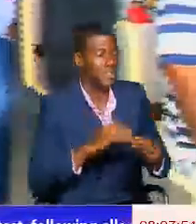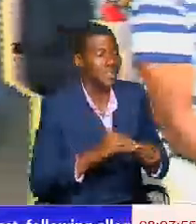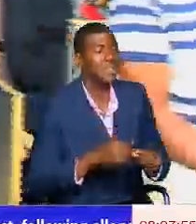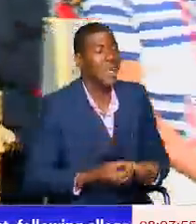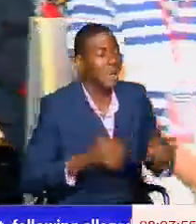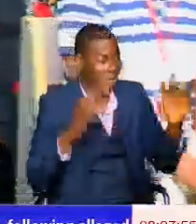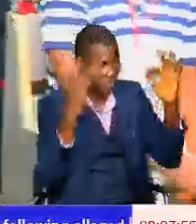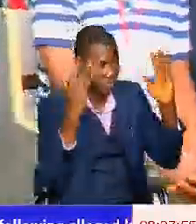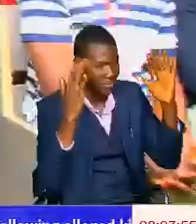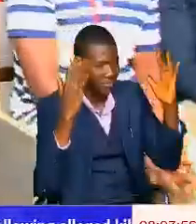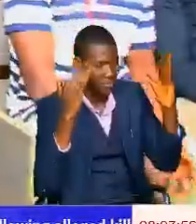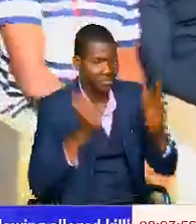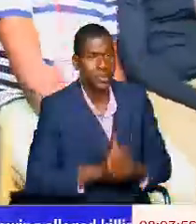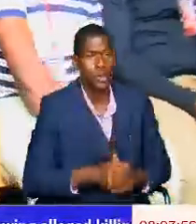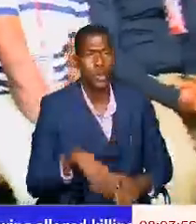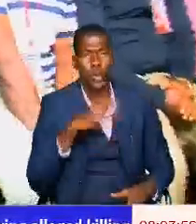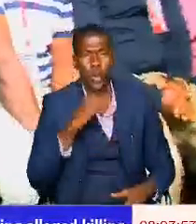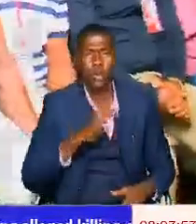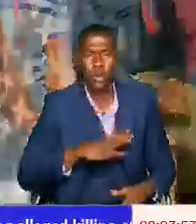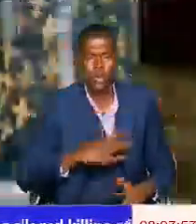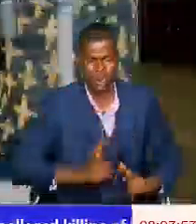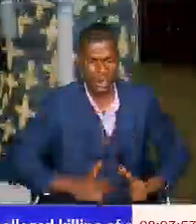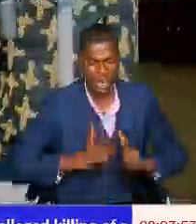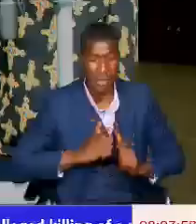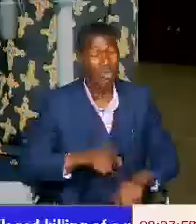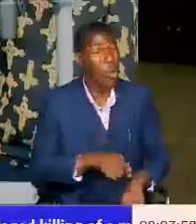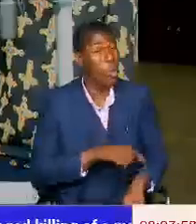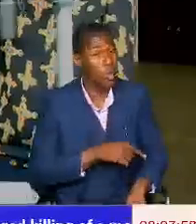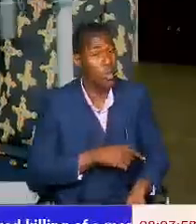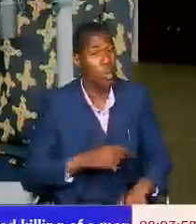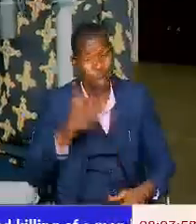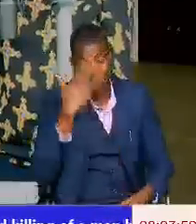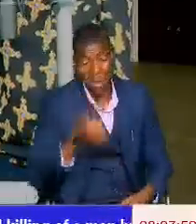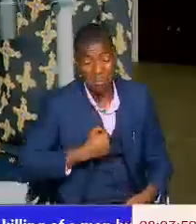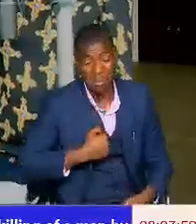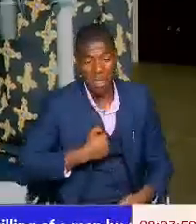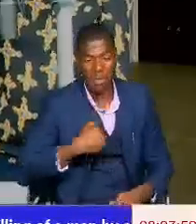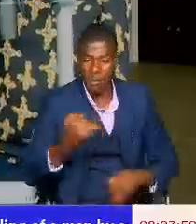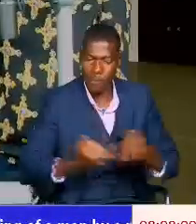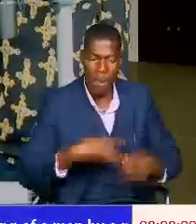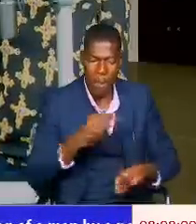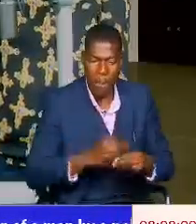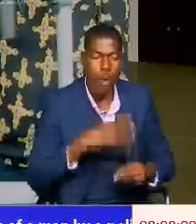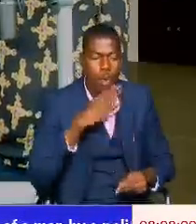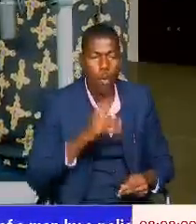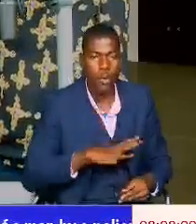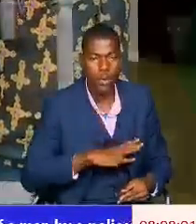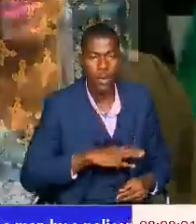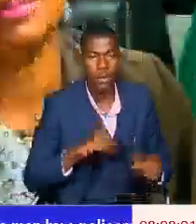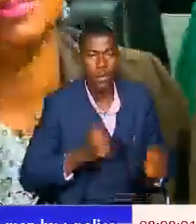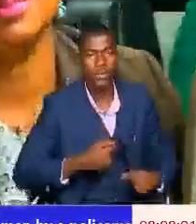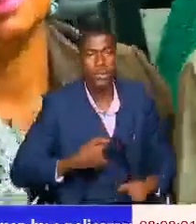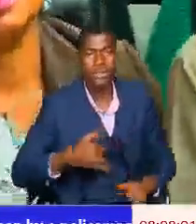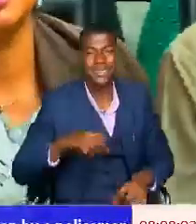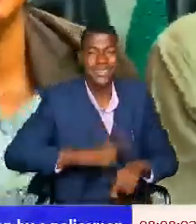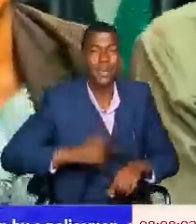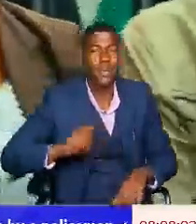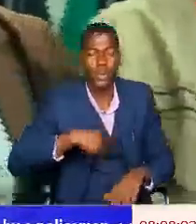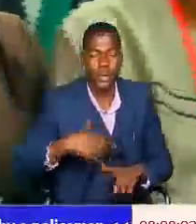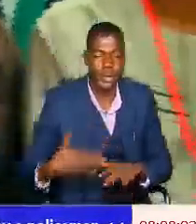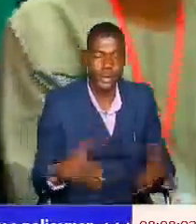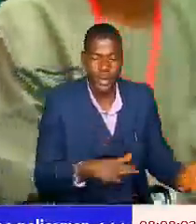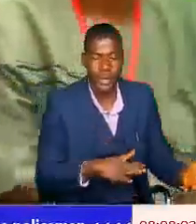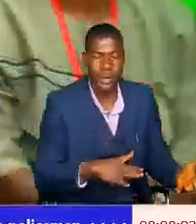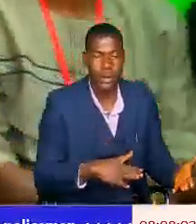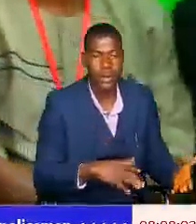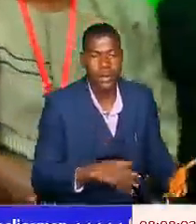appreciate. Women, they live longer. Why I won't bring more women and more ladies now? Because when we die, when I